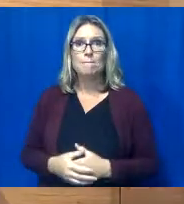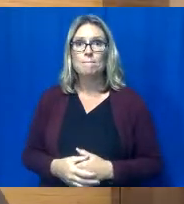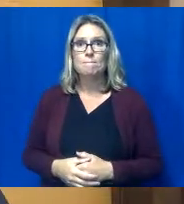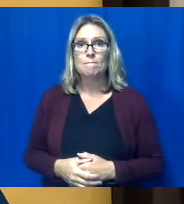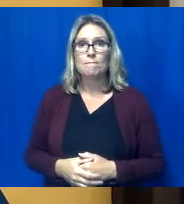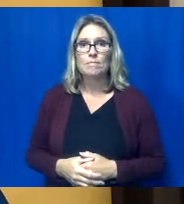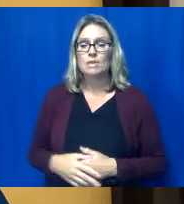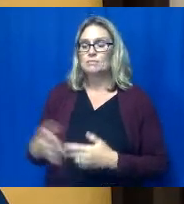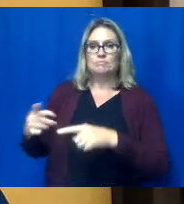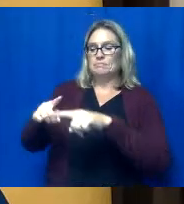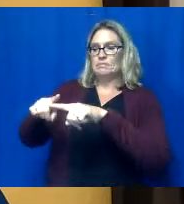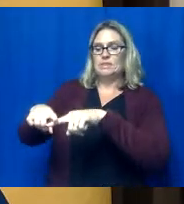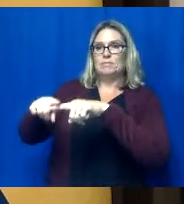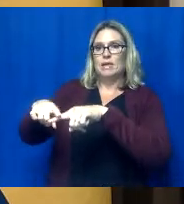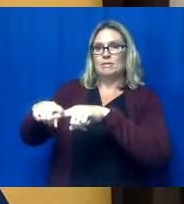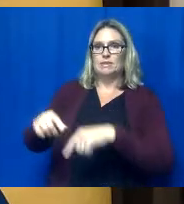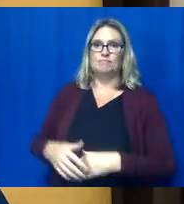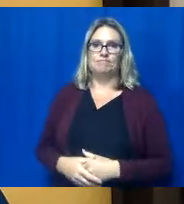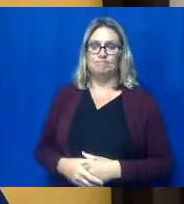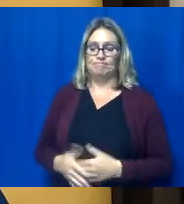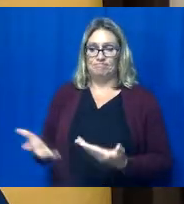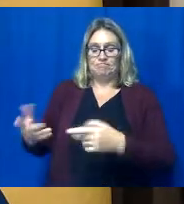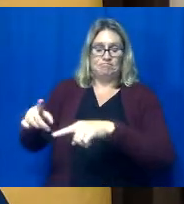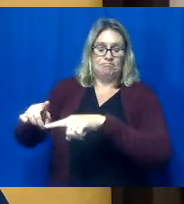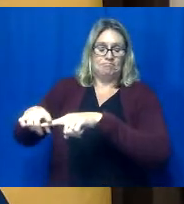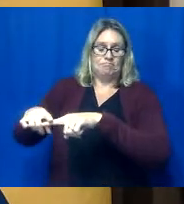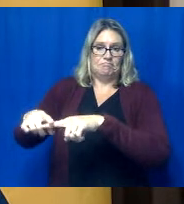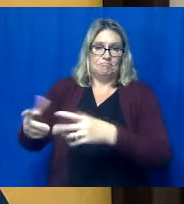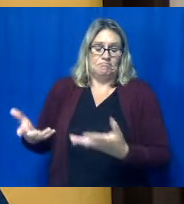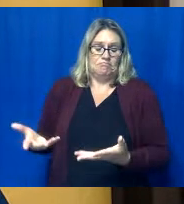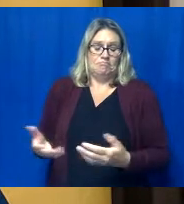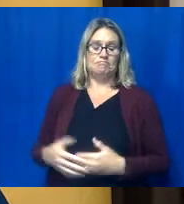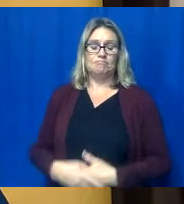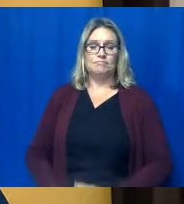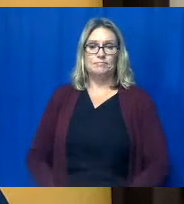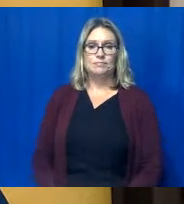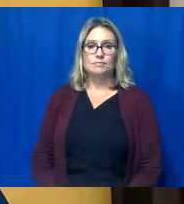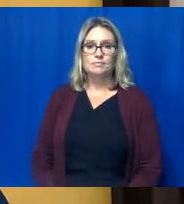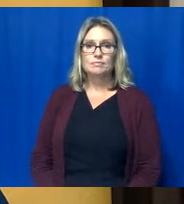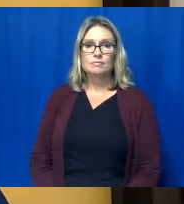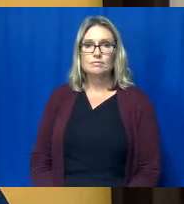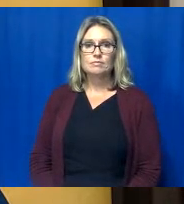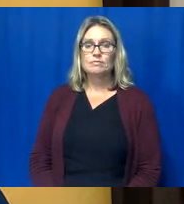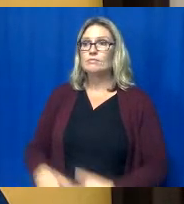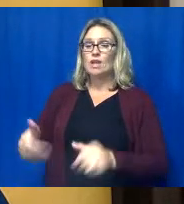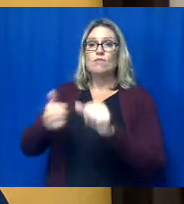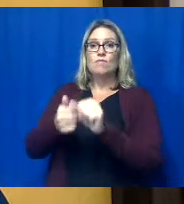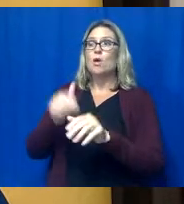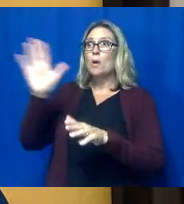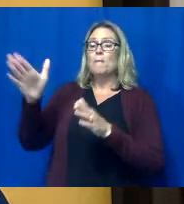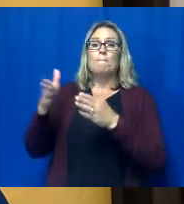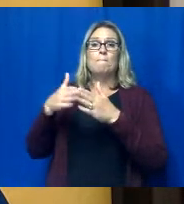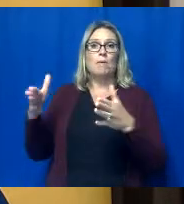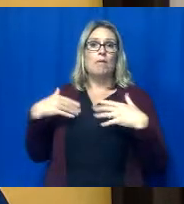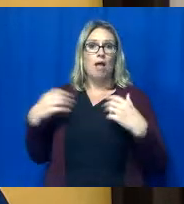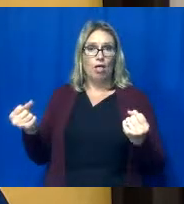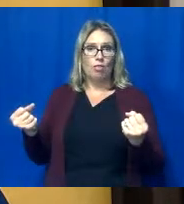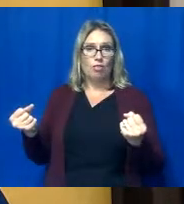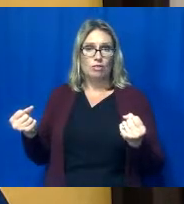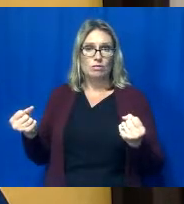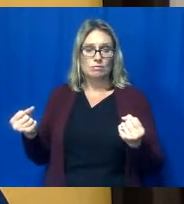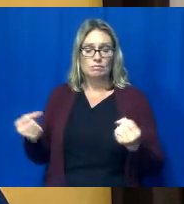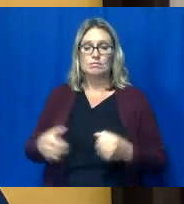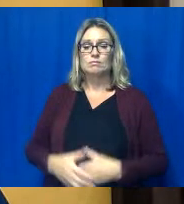how that translates depends on what public health maneuvers you bring to bear. Now, there